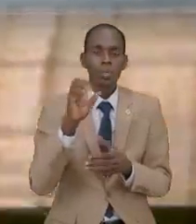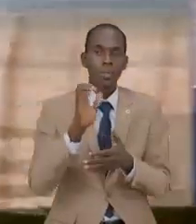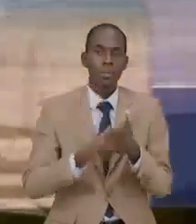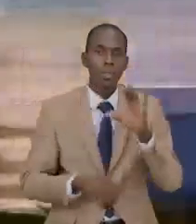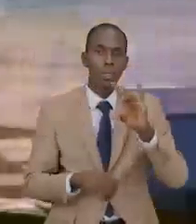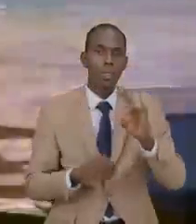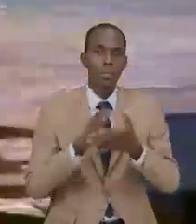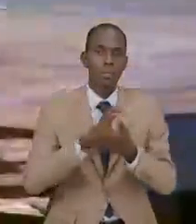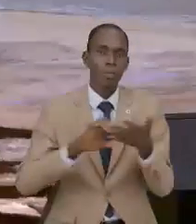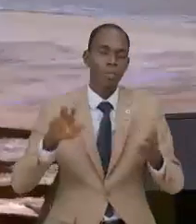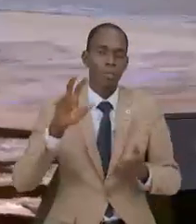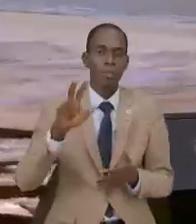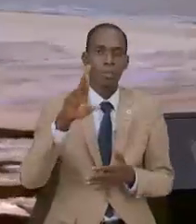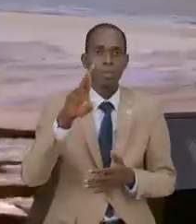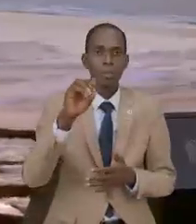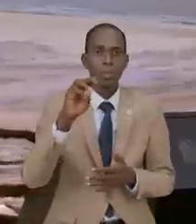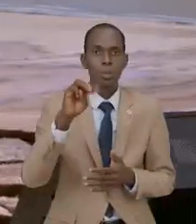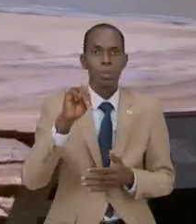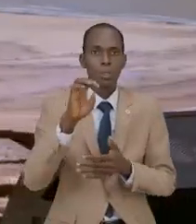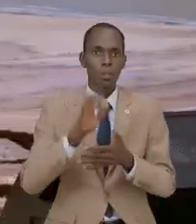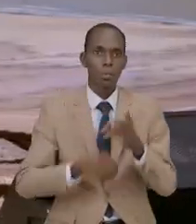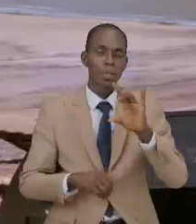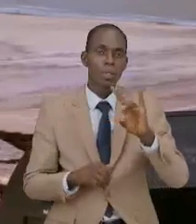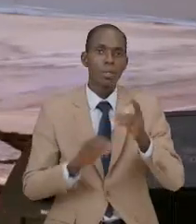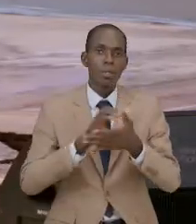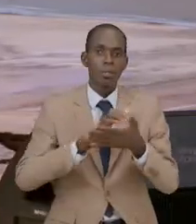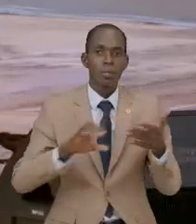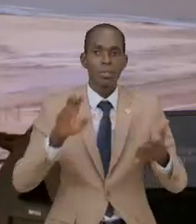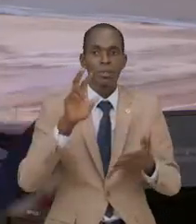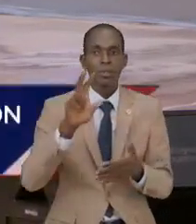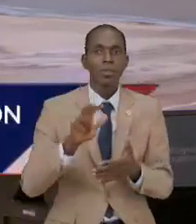looking at verse 3. Romans chapter 8, verse 3.